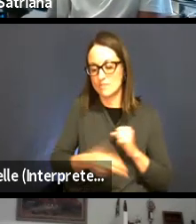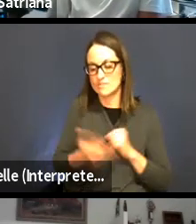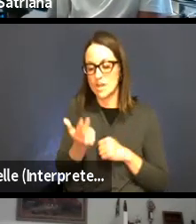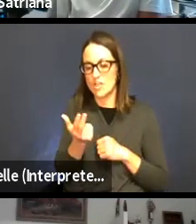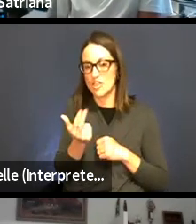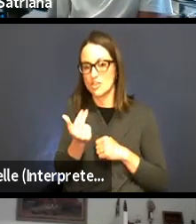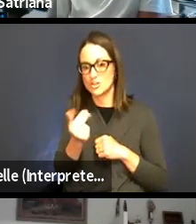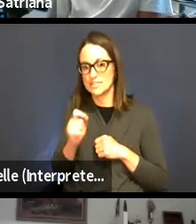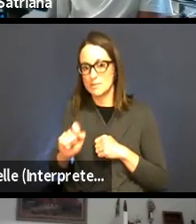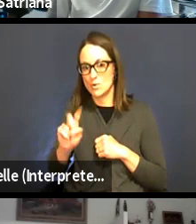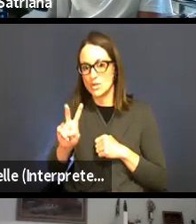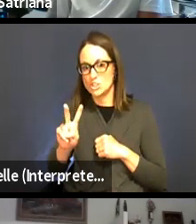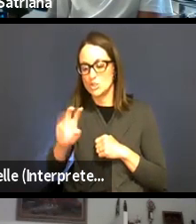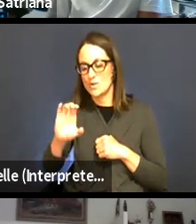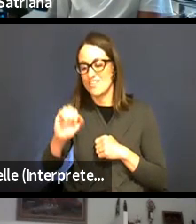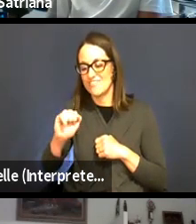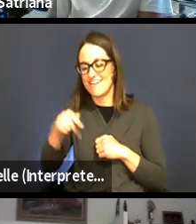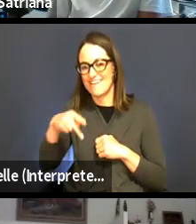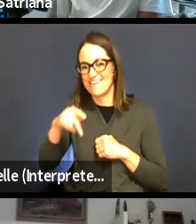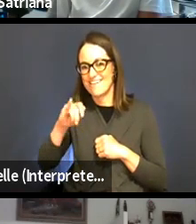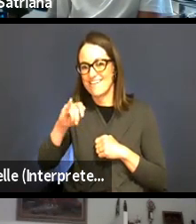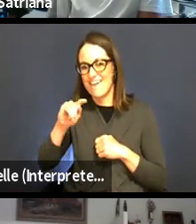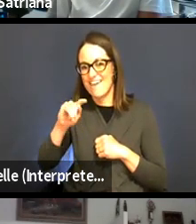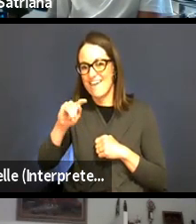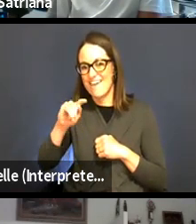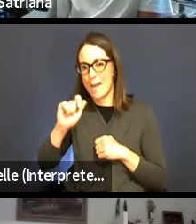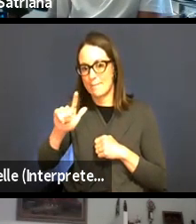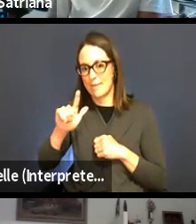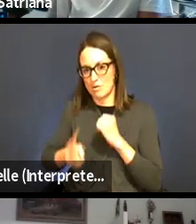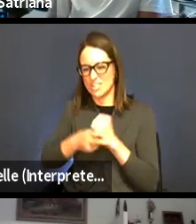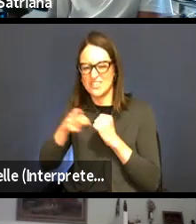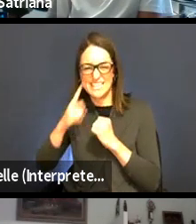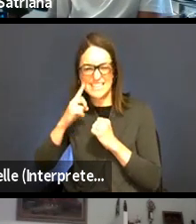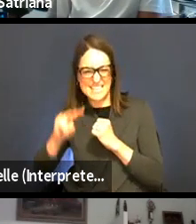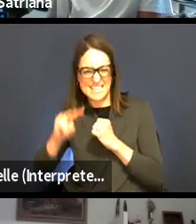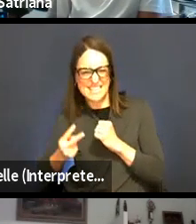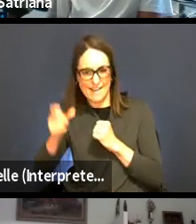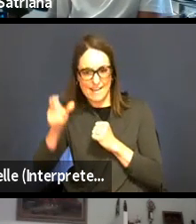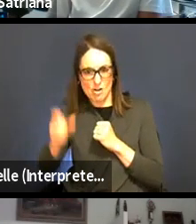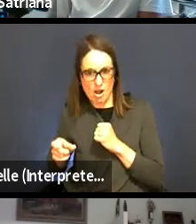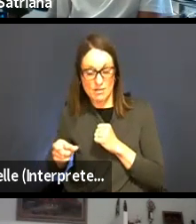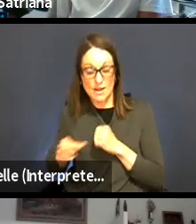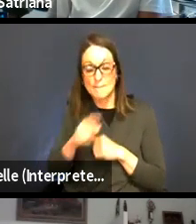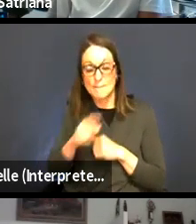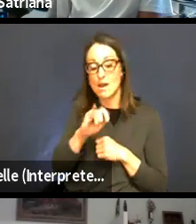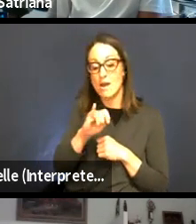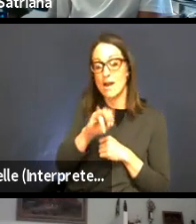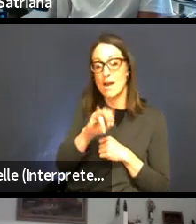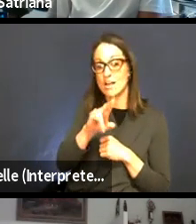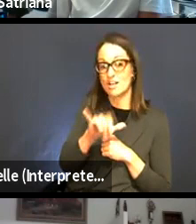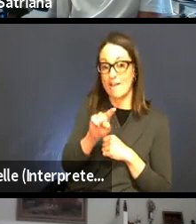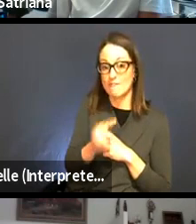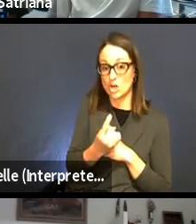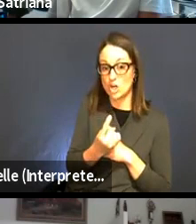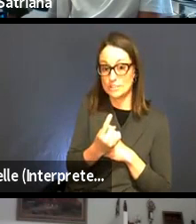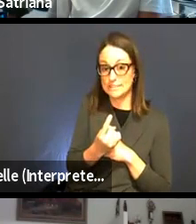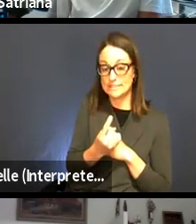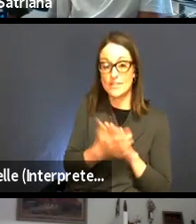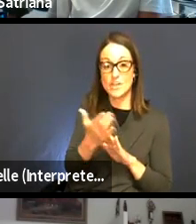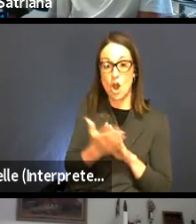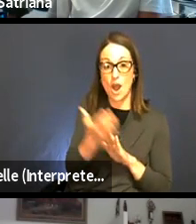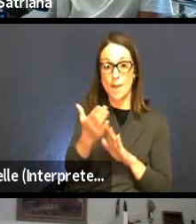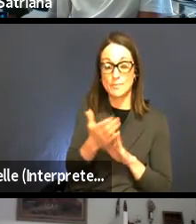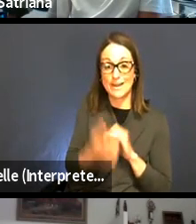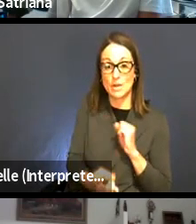capital reserves. That's in the second column there. Then you can see on July 1st, the operating reserve stays the same, but